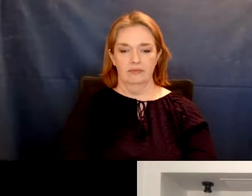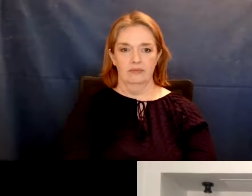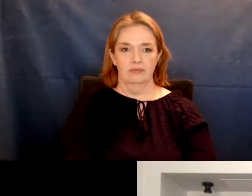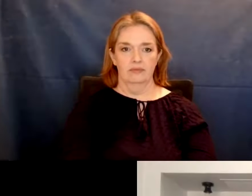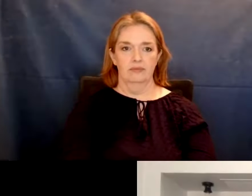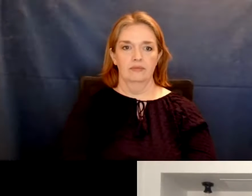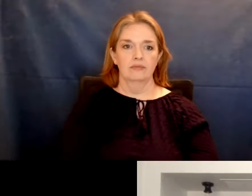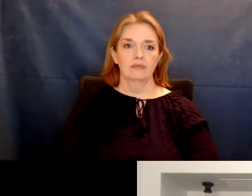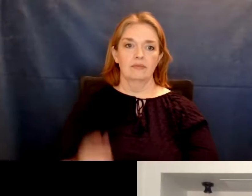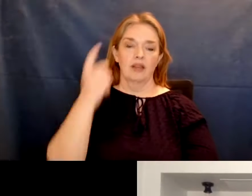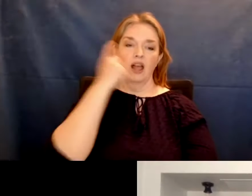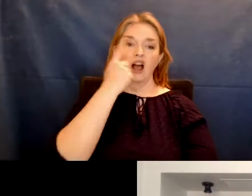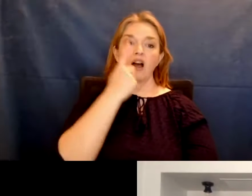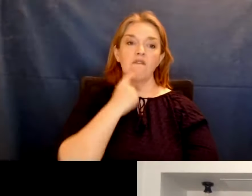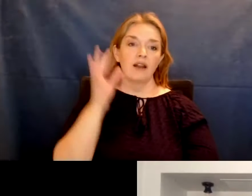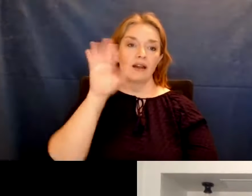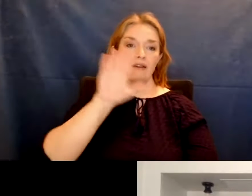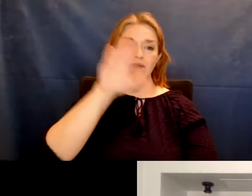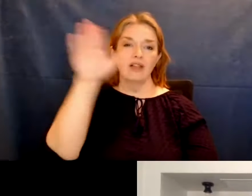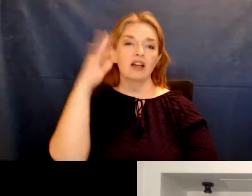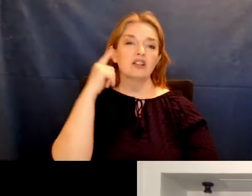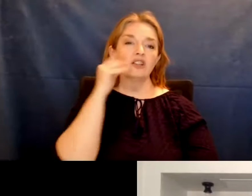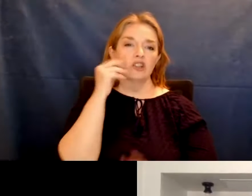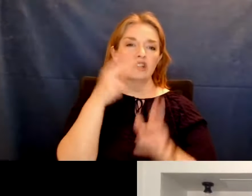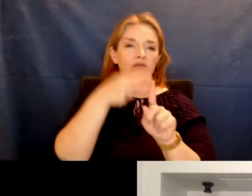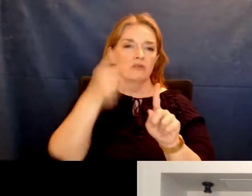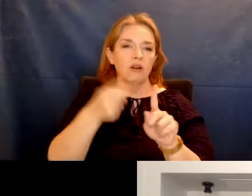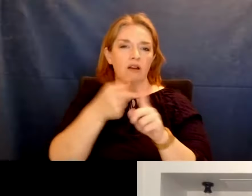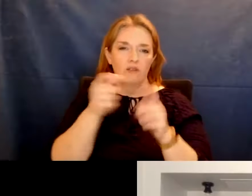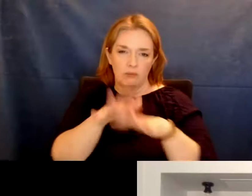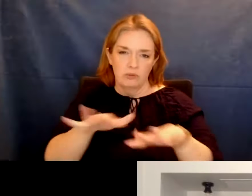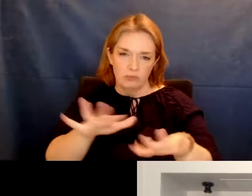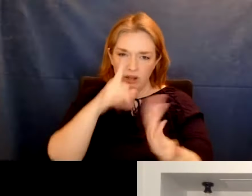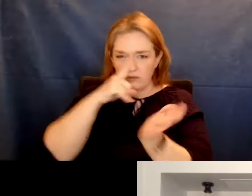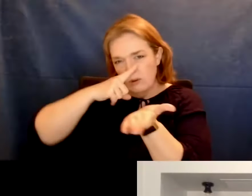I read fly cheeks deriving by spreads for prime meringue.